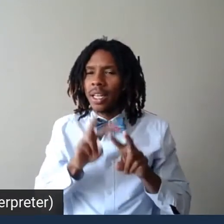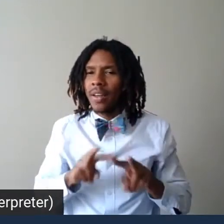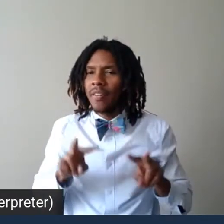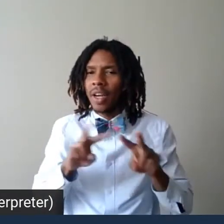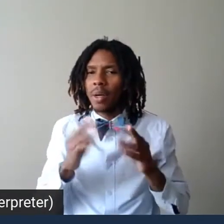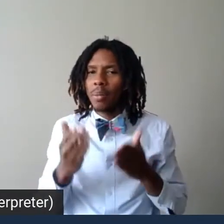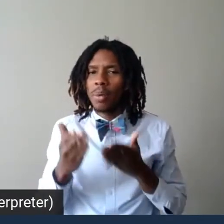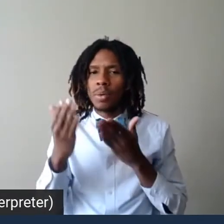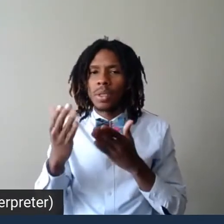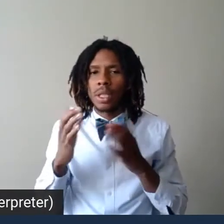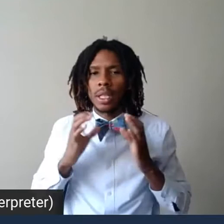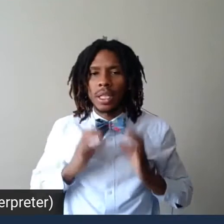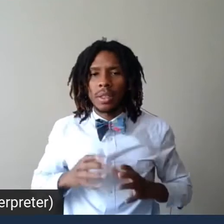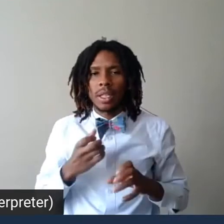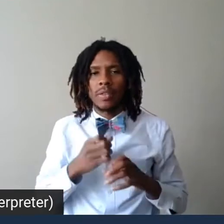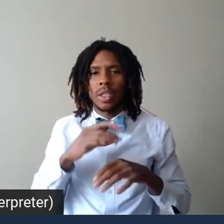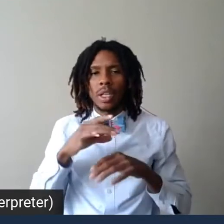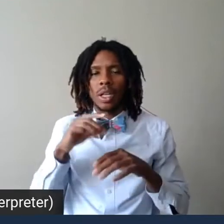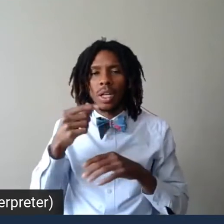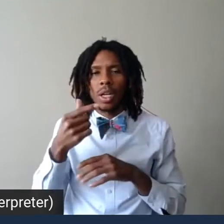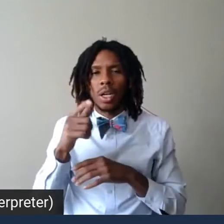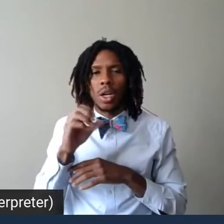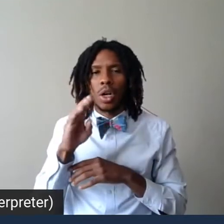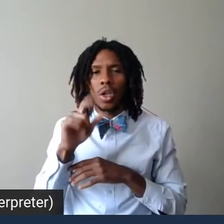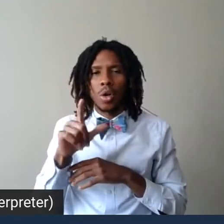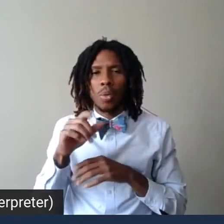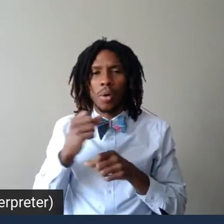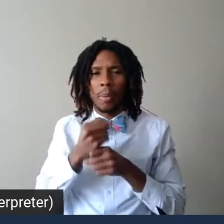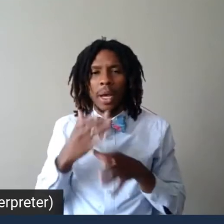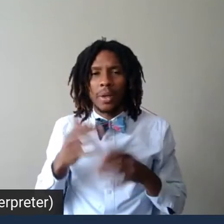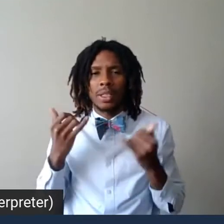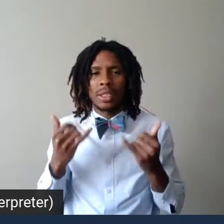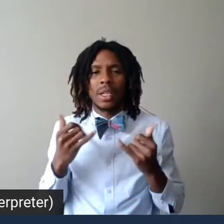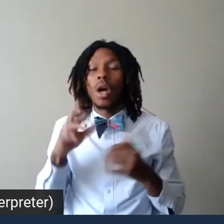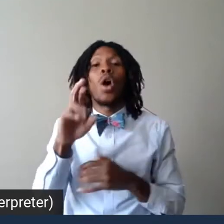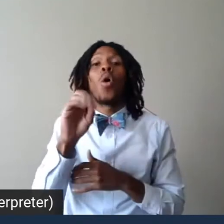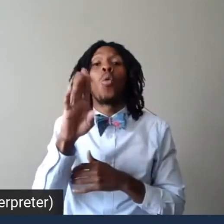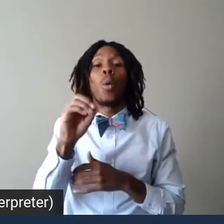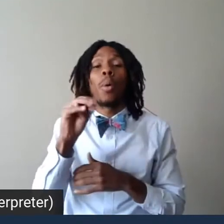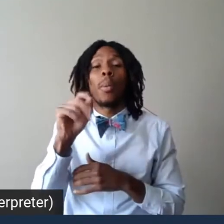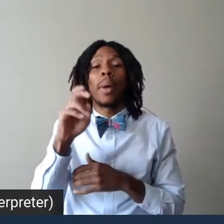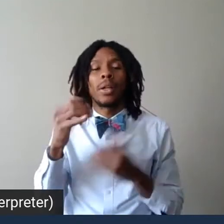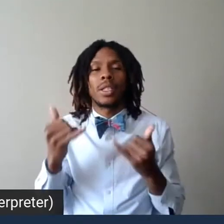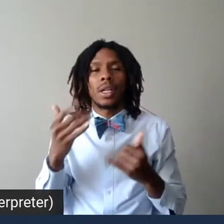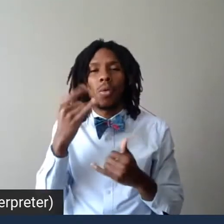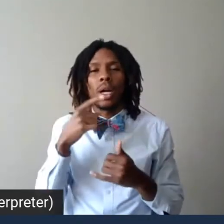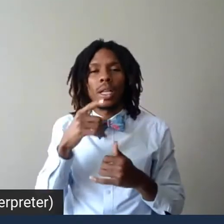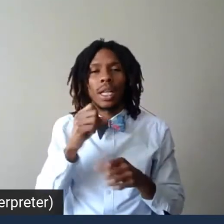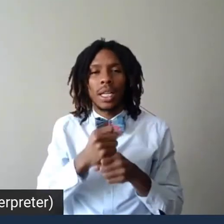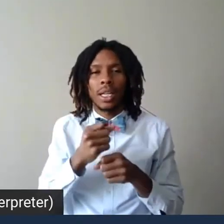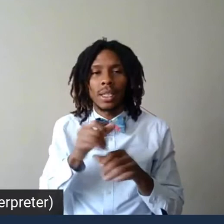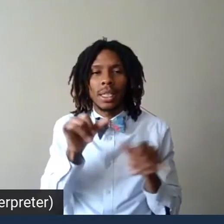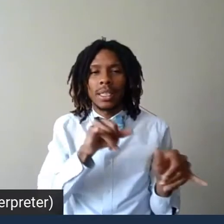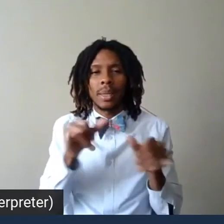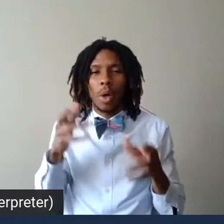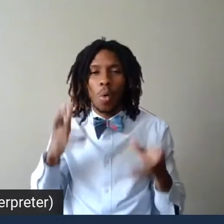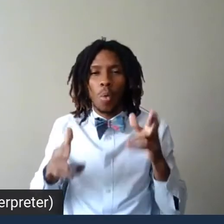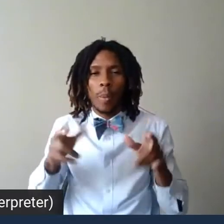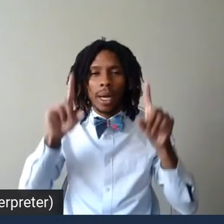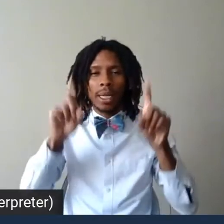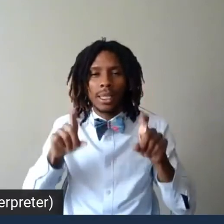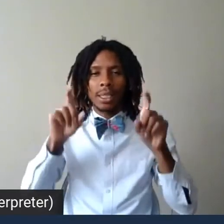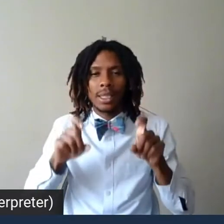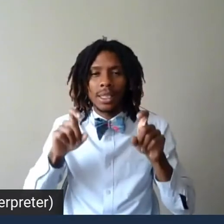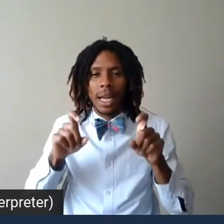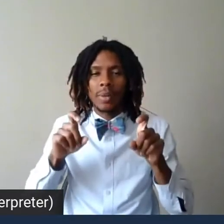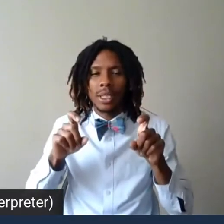customers get out of RoboMaker today and why they love it is because they get to simulate their robots and test it in virtual